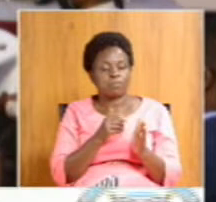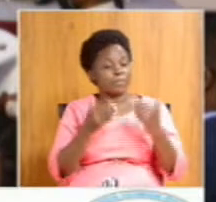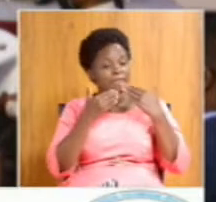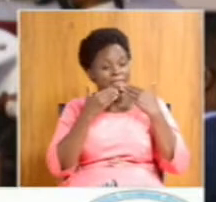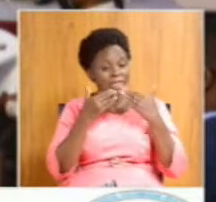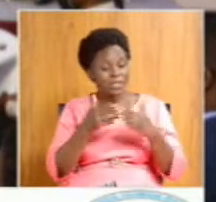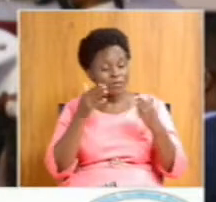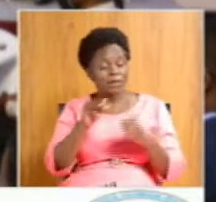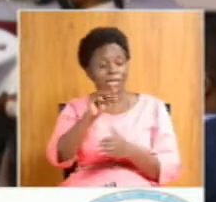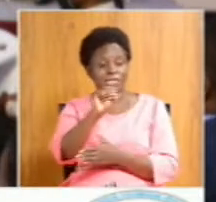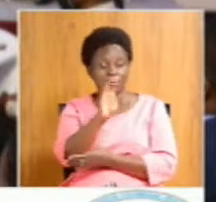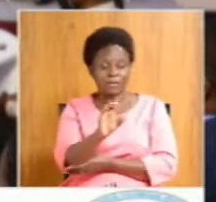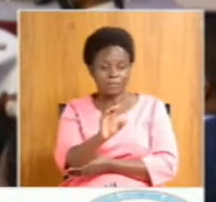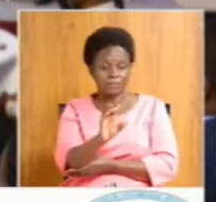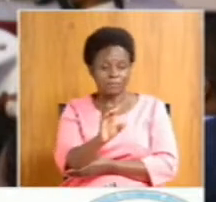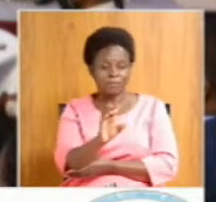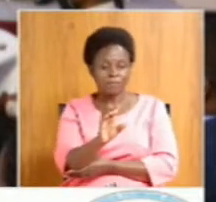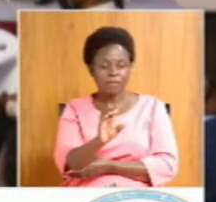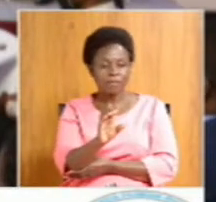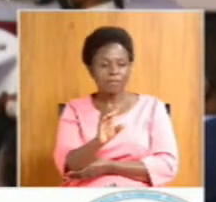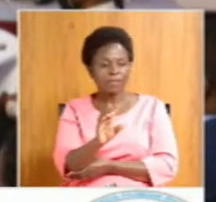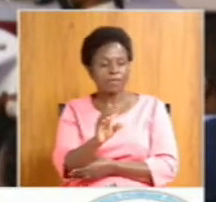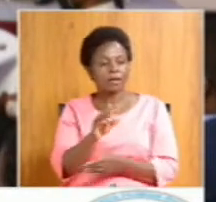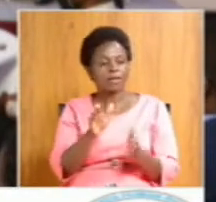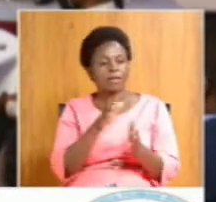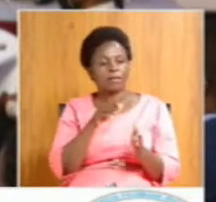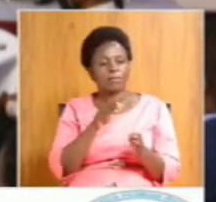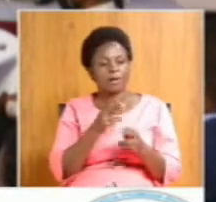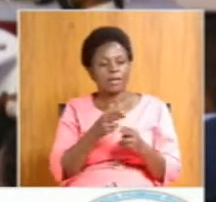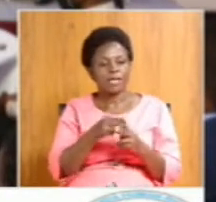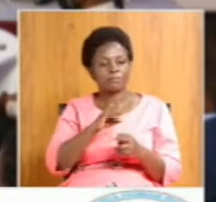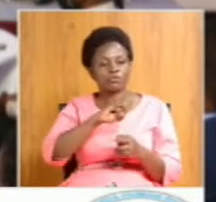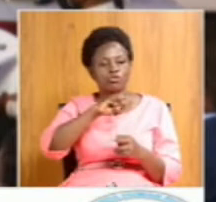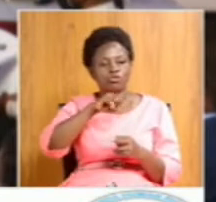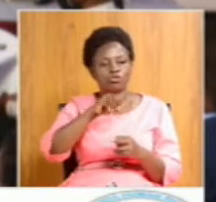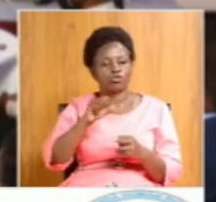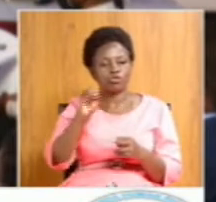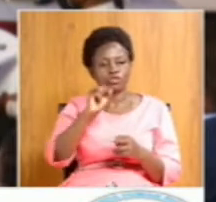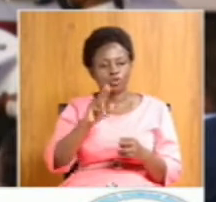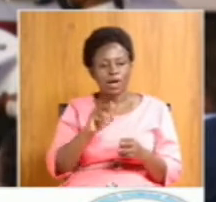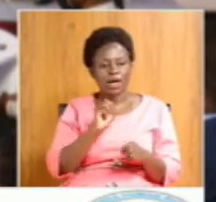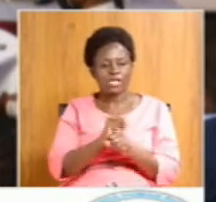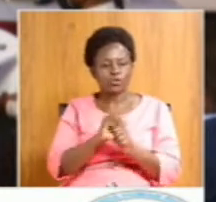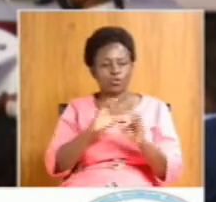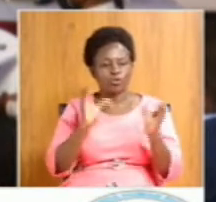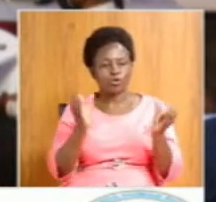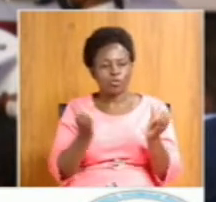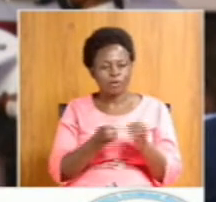Thank you very much, moderator. I'm called Joshua Chisauzi. I do community